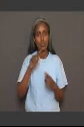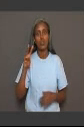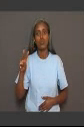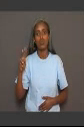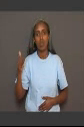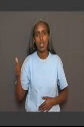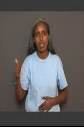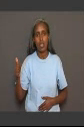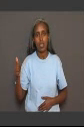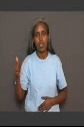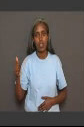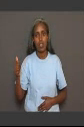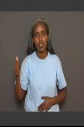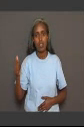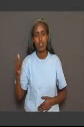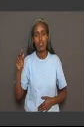2a